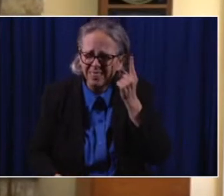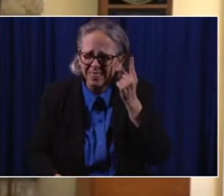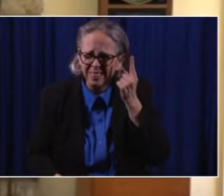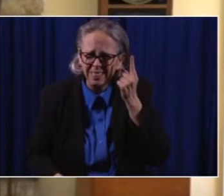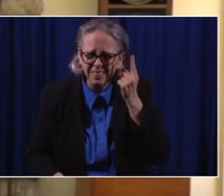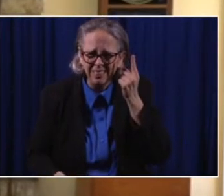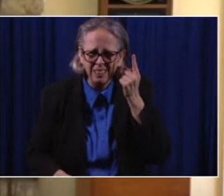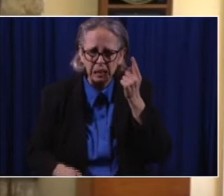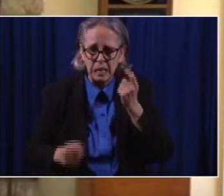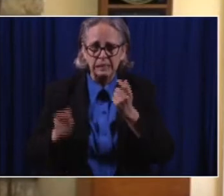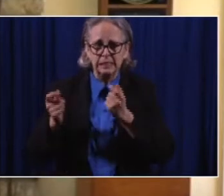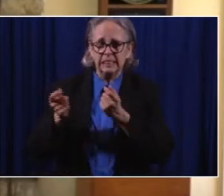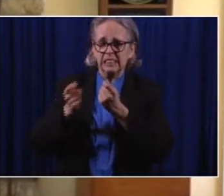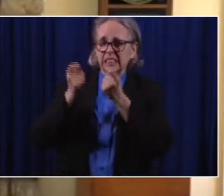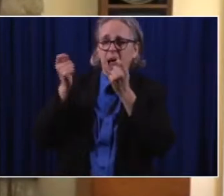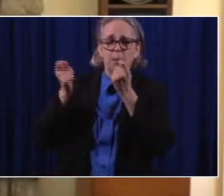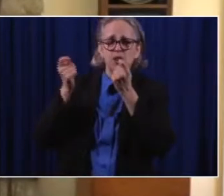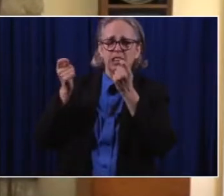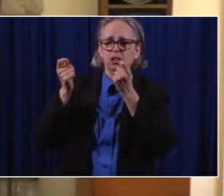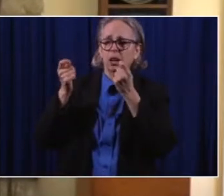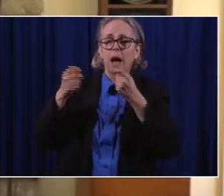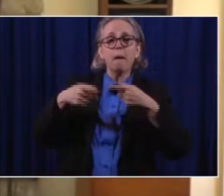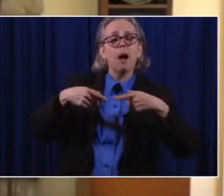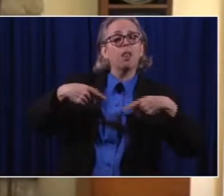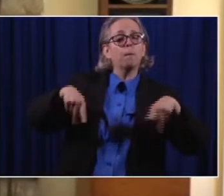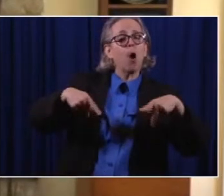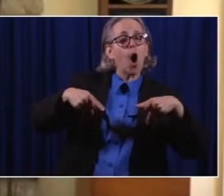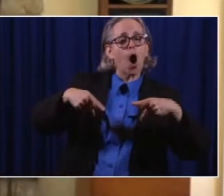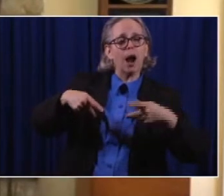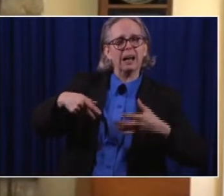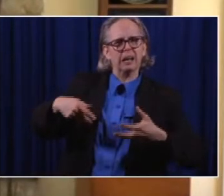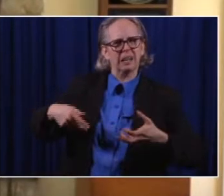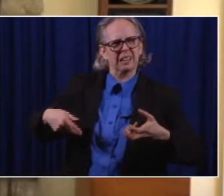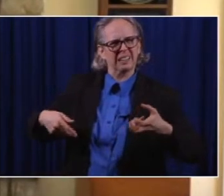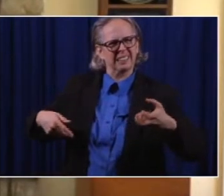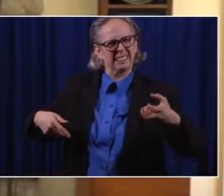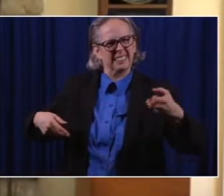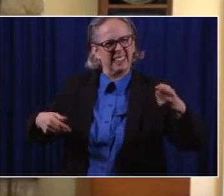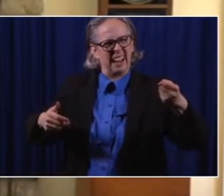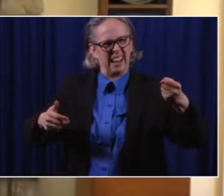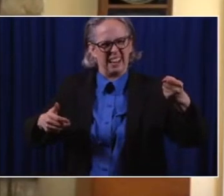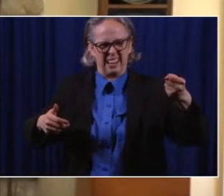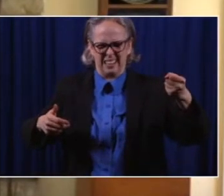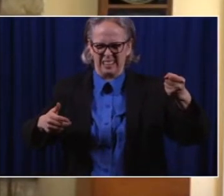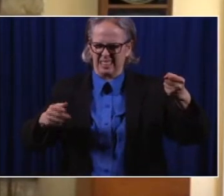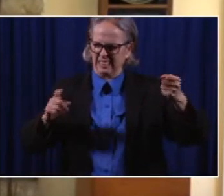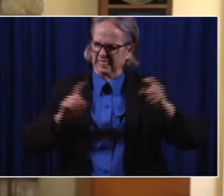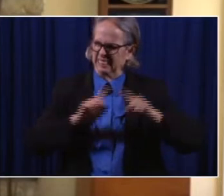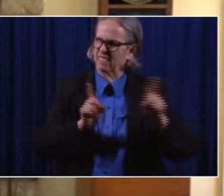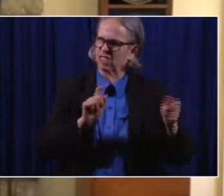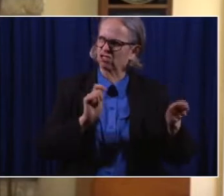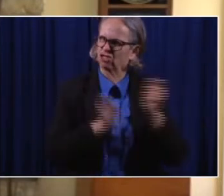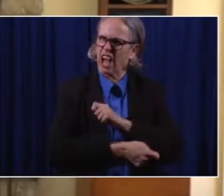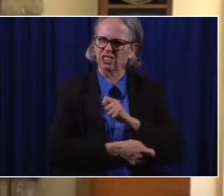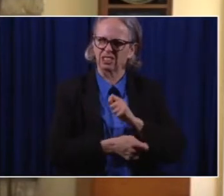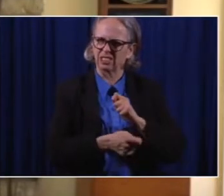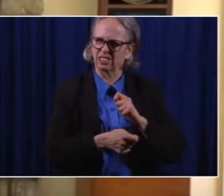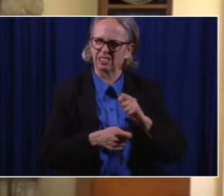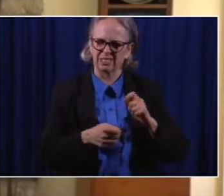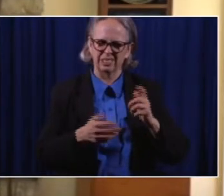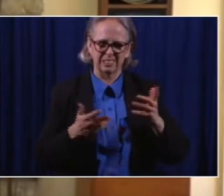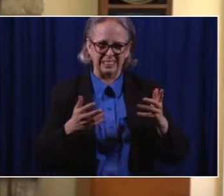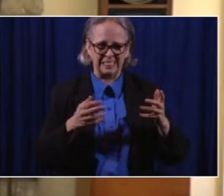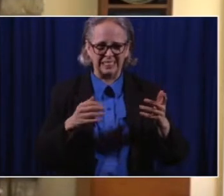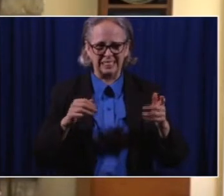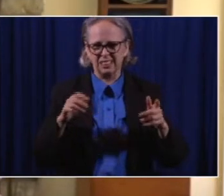wake, whatever. We're not telling people they can't do it. We're just telling them they got to do it in a safe way. We're saying